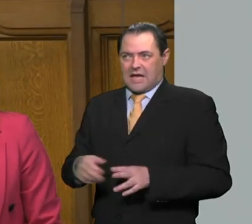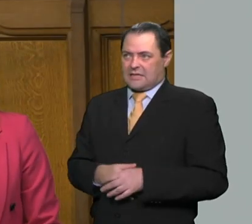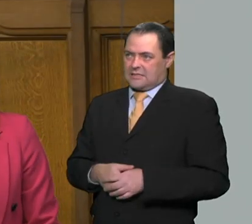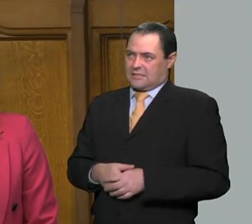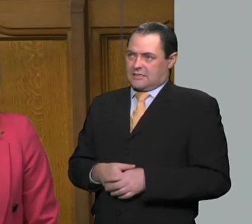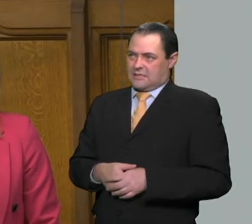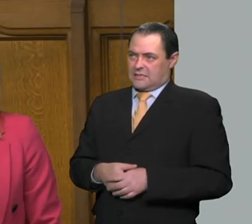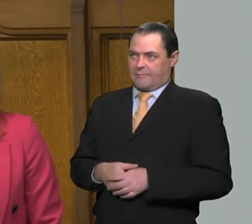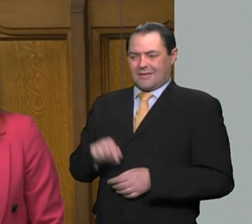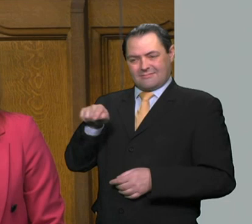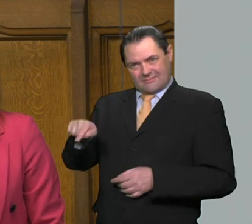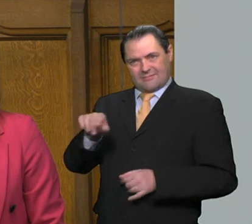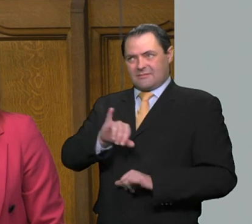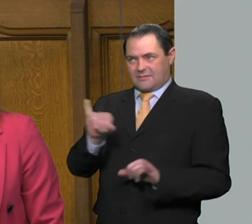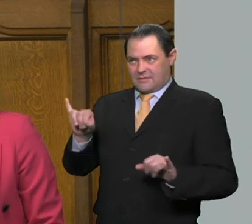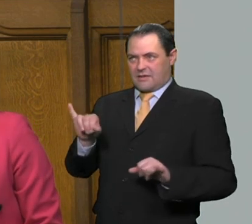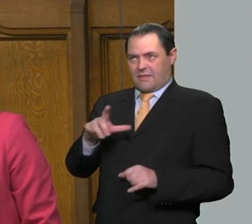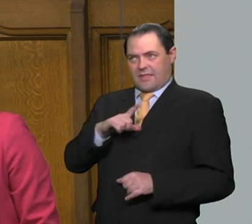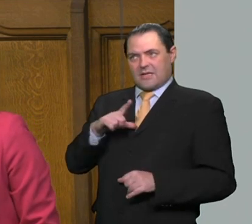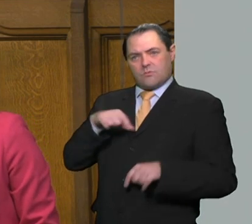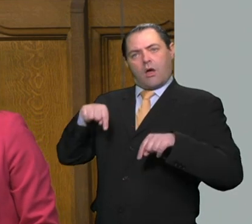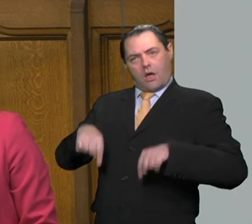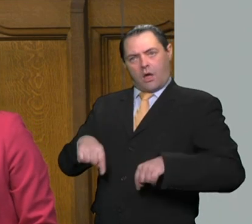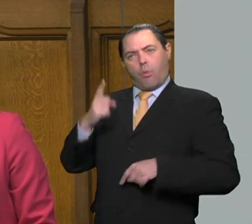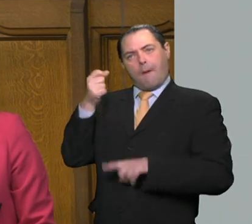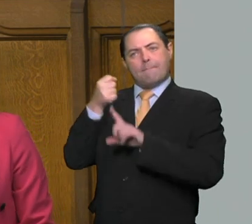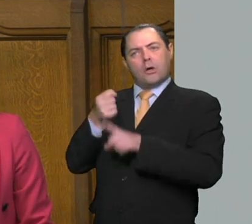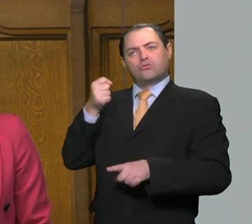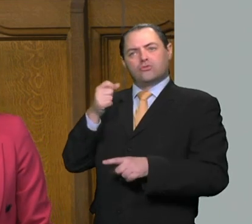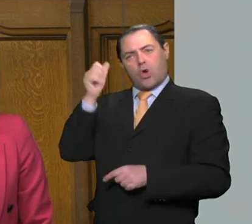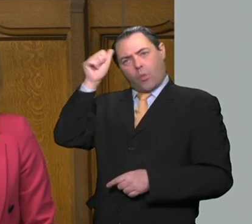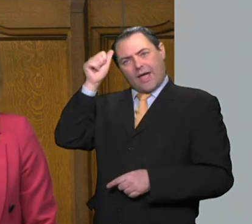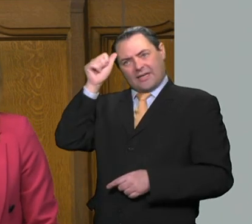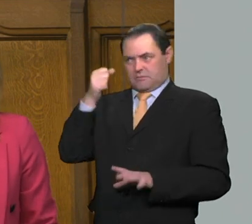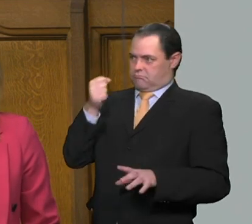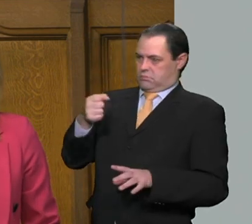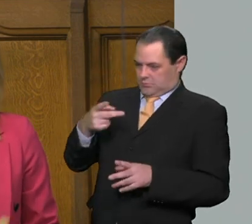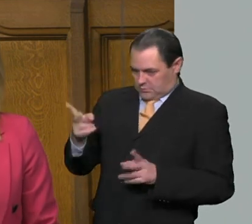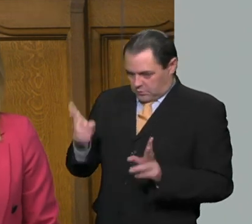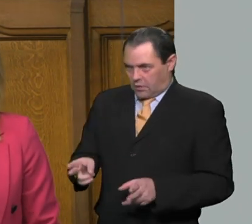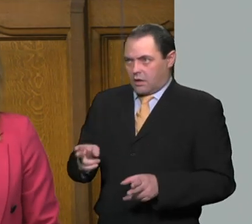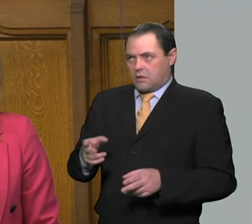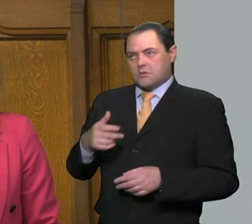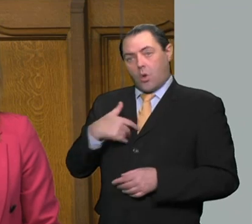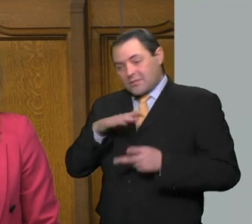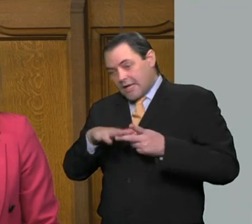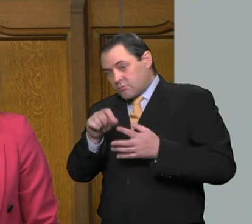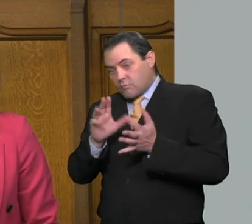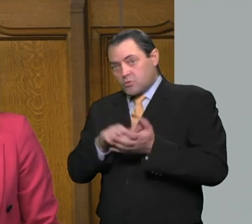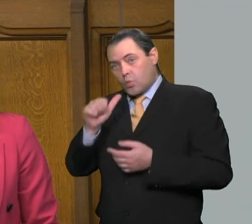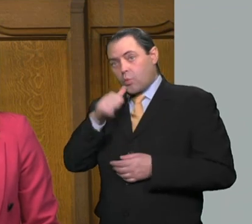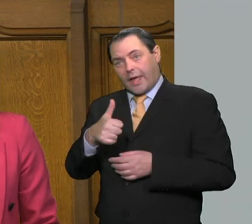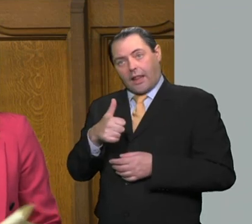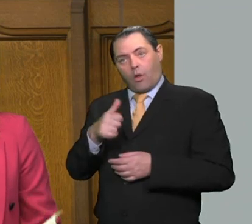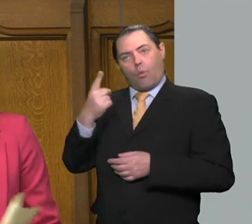why this week we are marking One Punch Awareness Week. So can I ask the Deputy Prime Minister if he'll join me in showing his support for One Punch Awareness